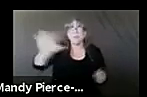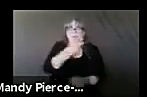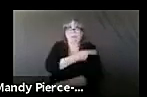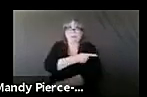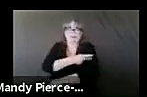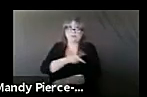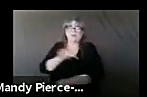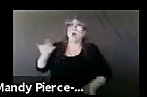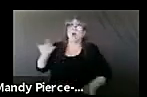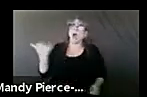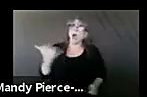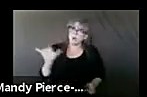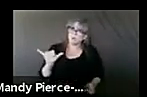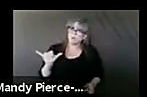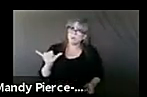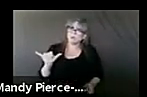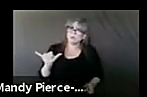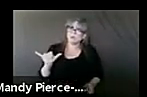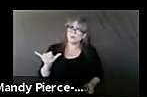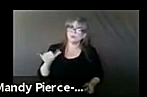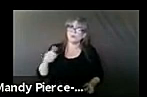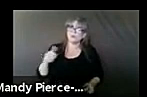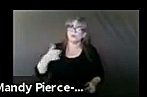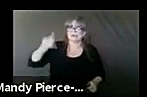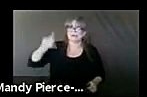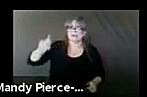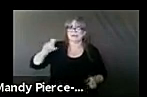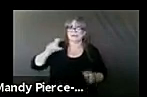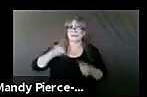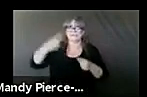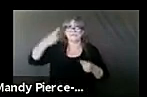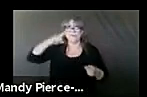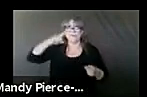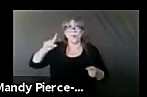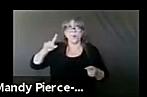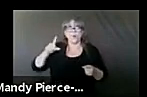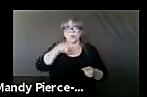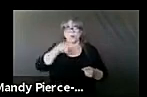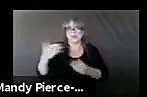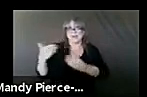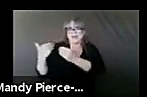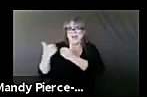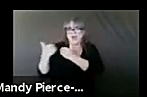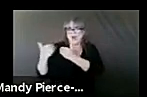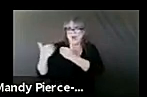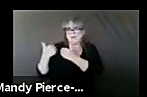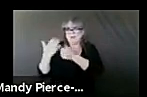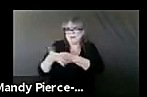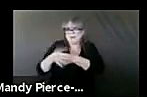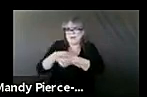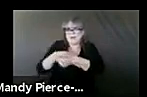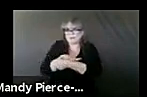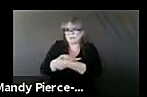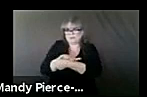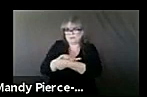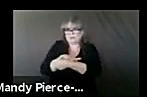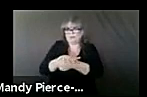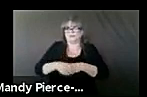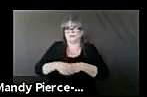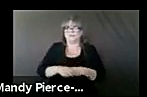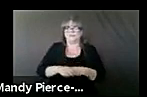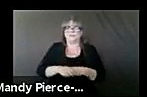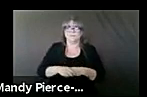liability coverage for healthcare providers and other institutions as they practice in a manner that is consistent with a